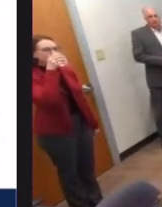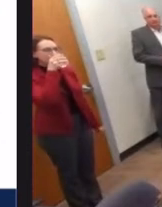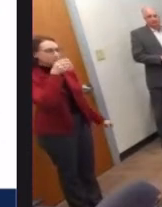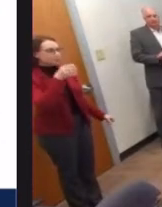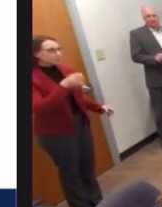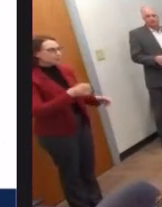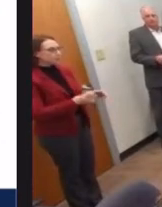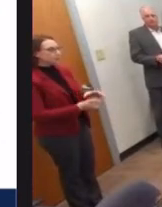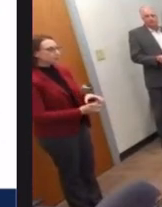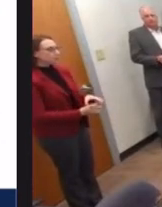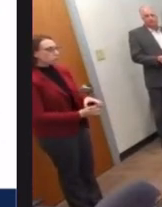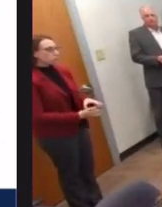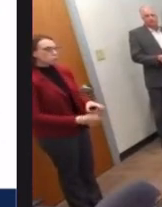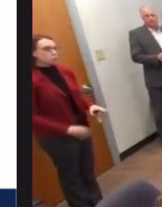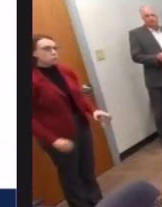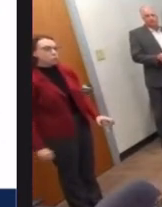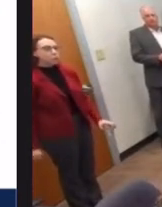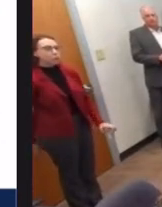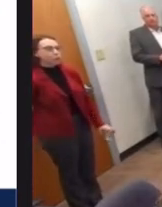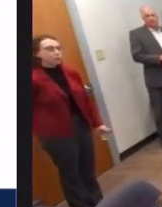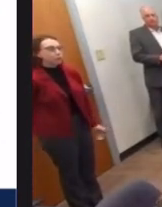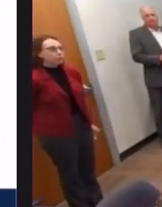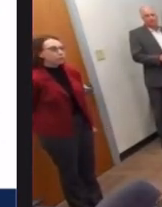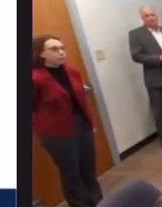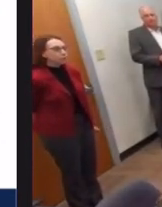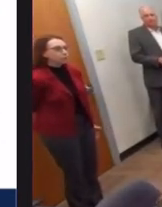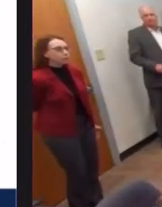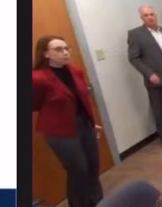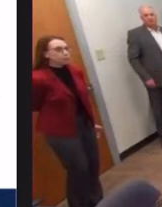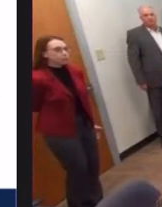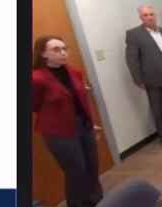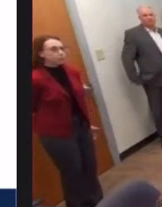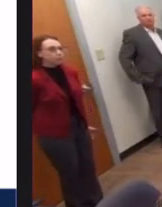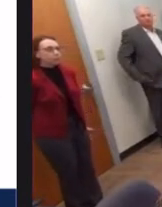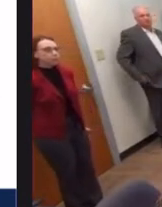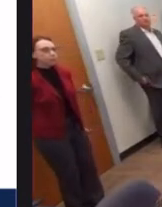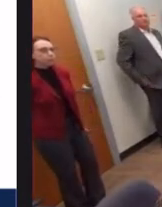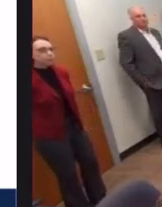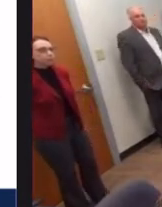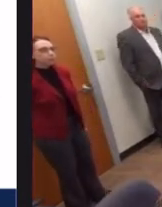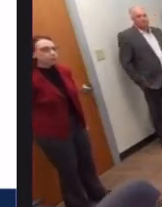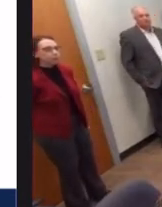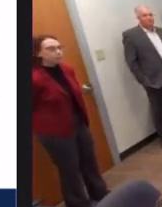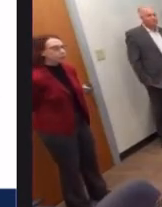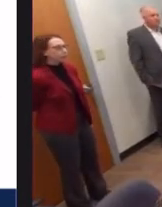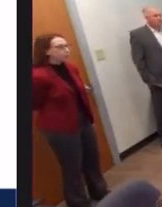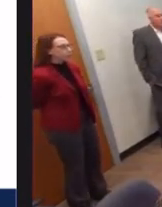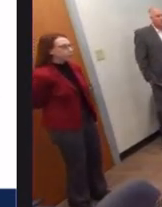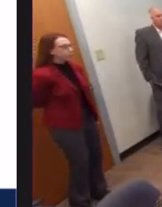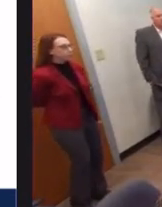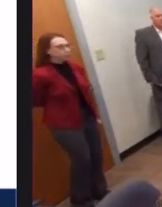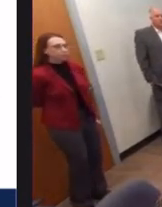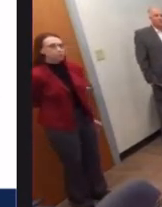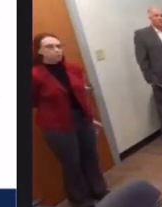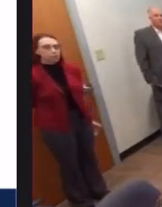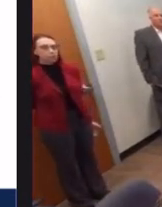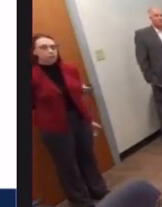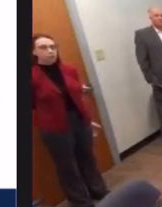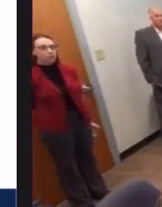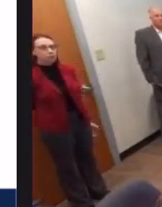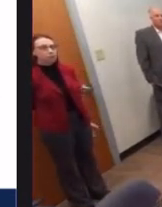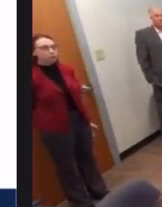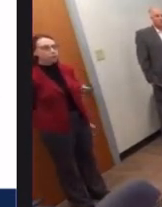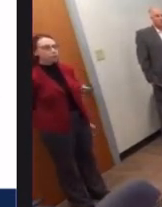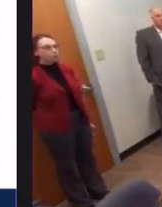is that every system goes through and it's fully accurate and that's our goal um and right now we're about nine percent